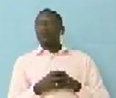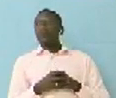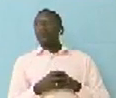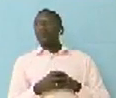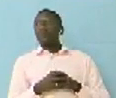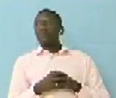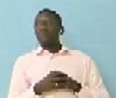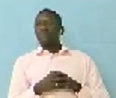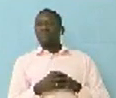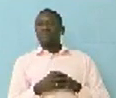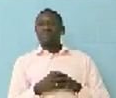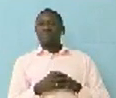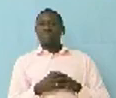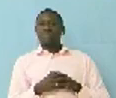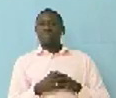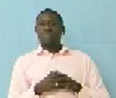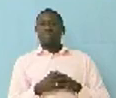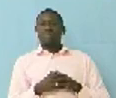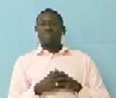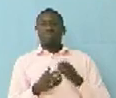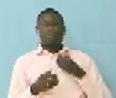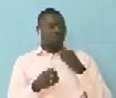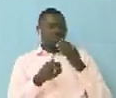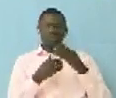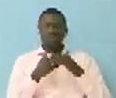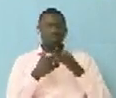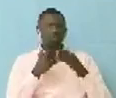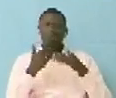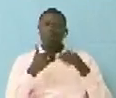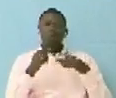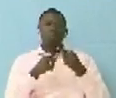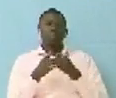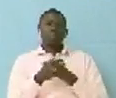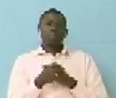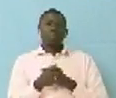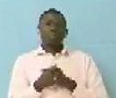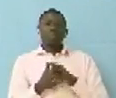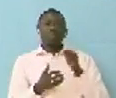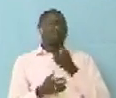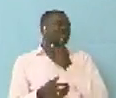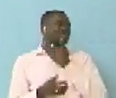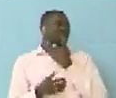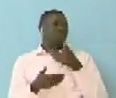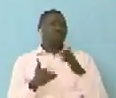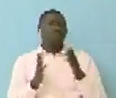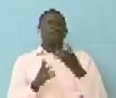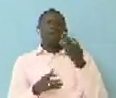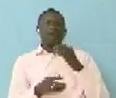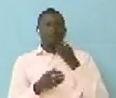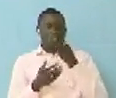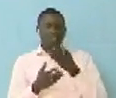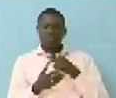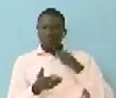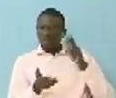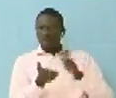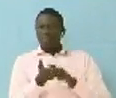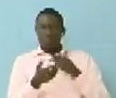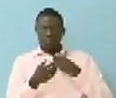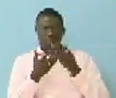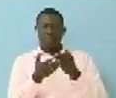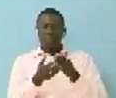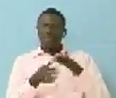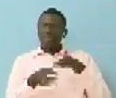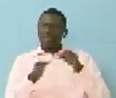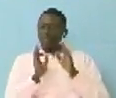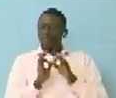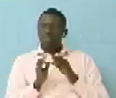I will not belabor the point any further. But this is a simple matter. If I said it and you confirm that I said it, I said